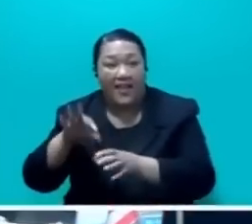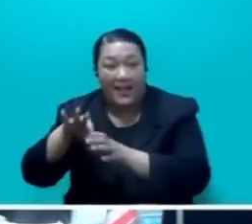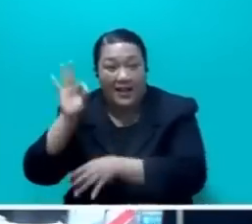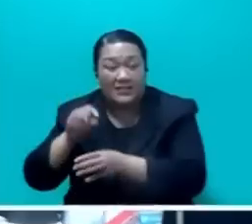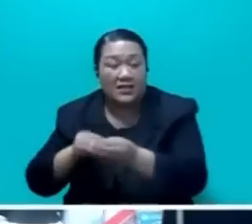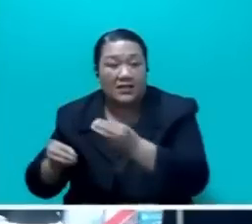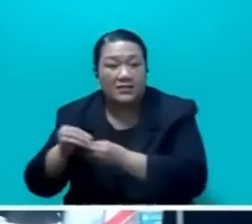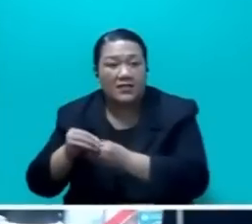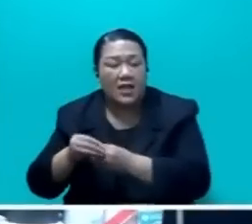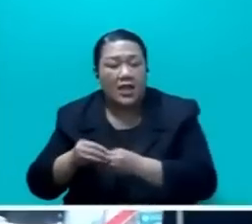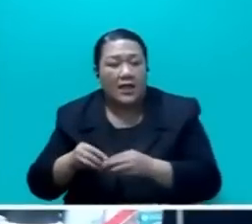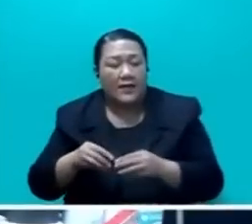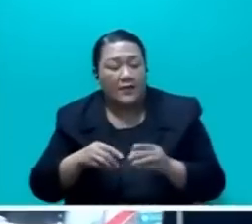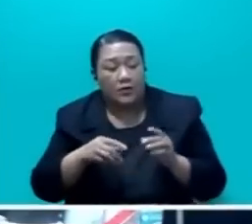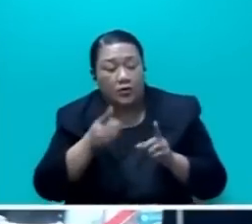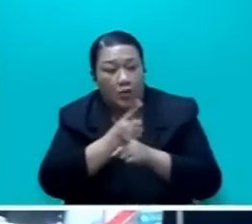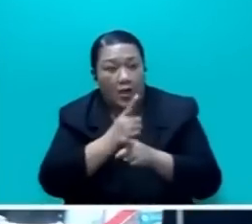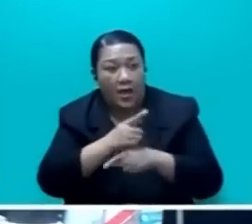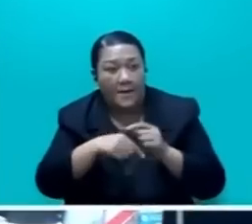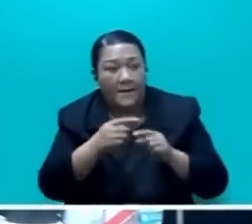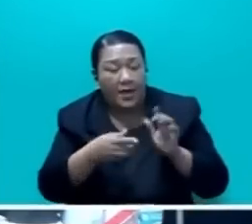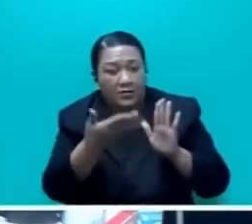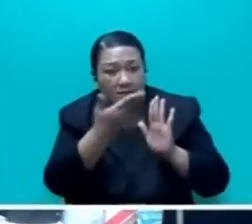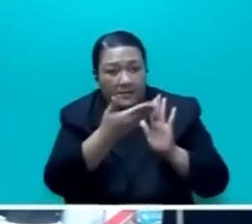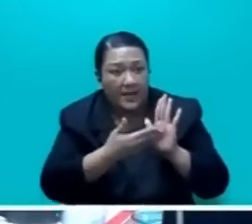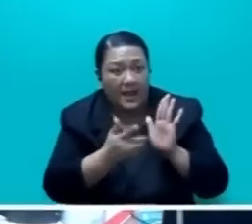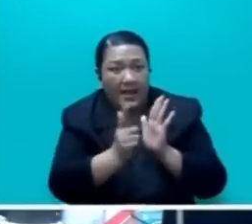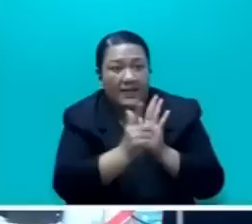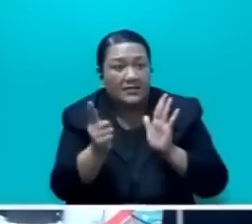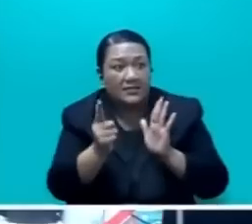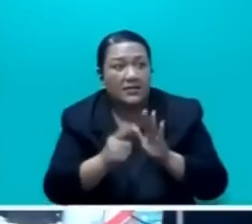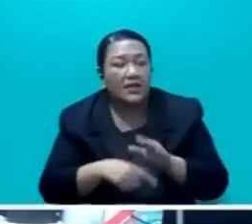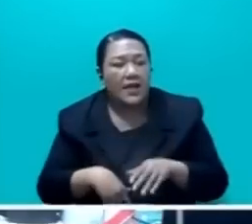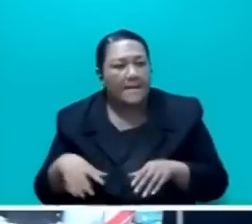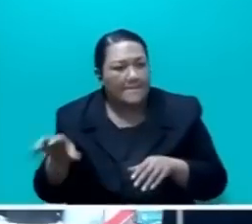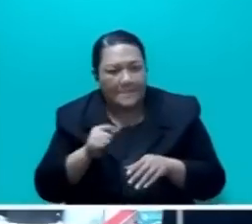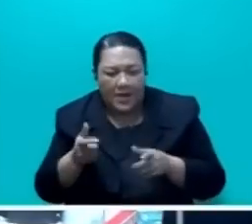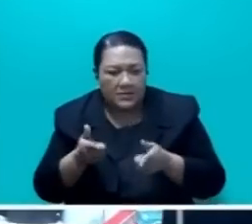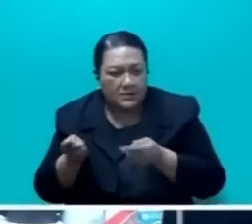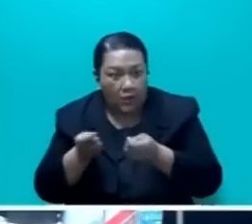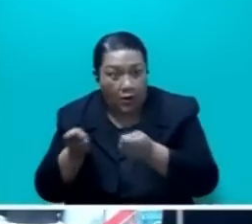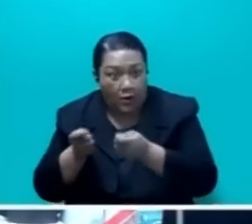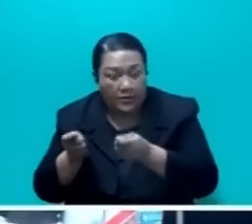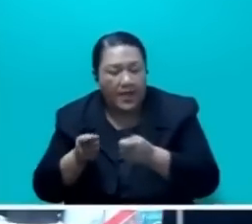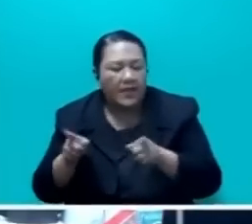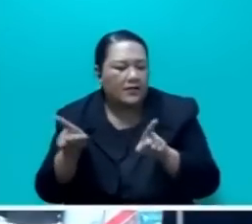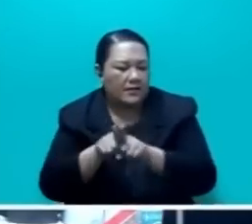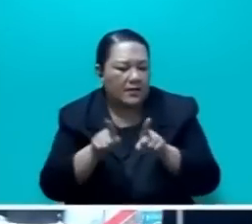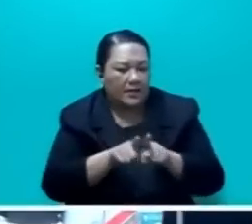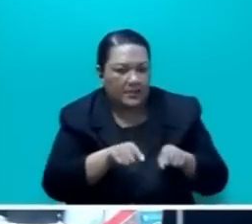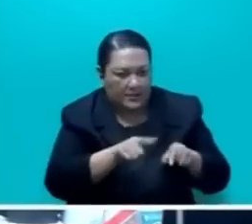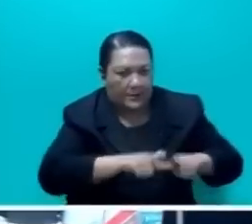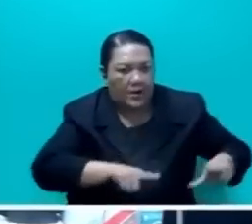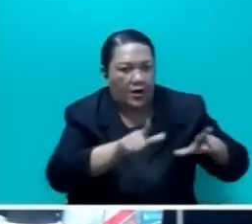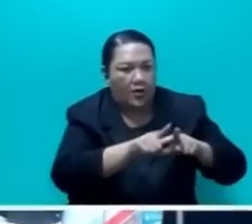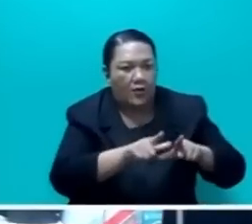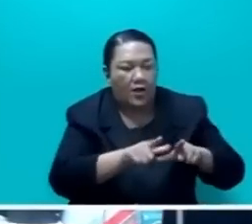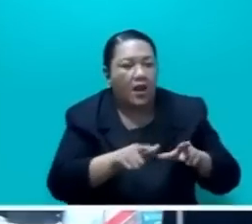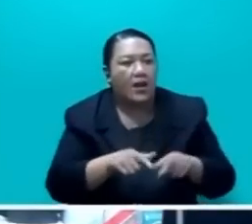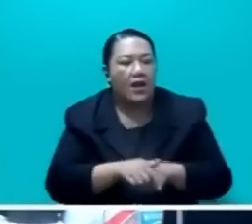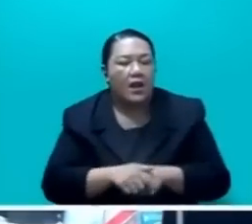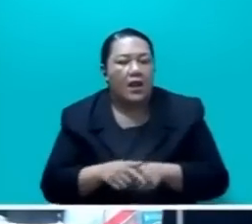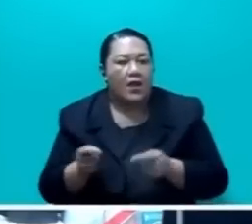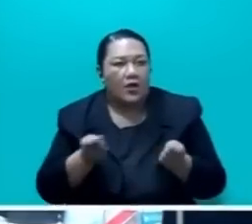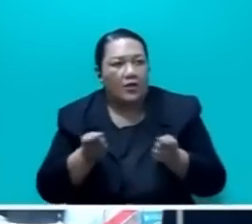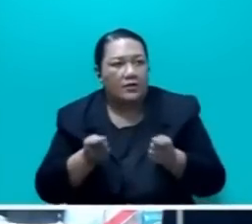trade unions elections, it envisages for this year as well as a conduct for local government elections. The respective laws governing this, Mr.